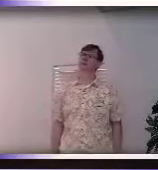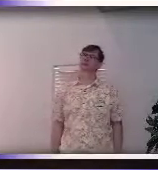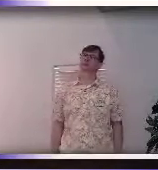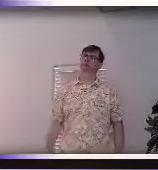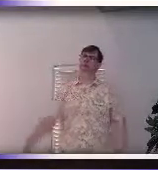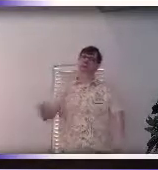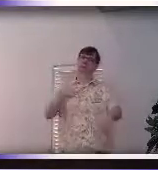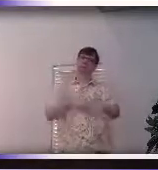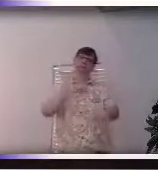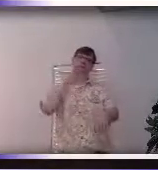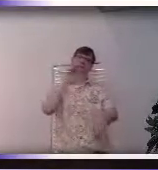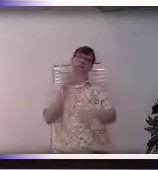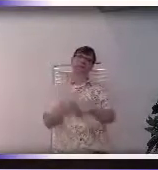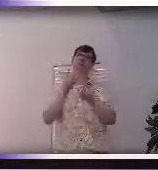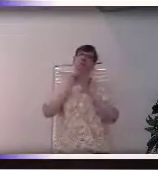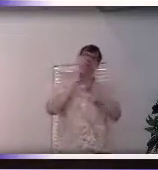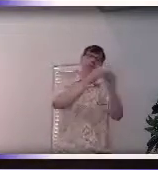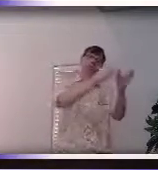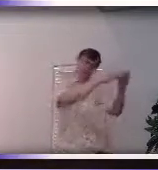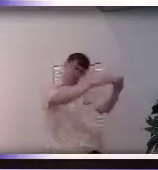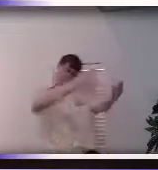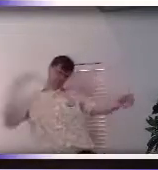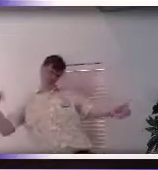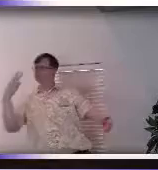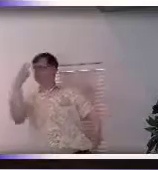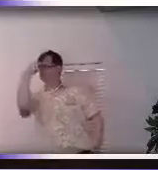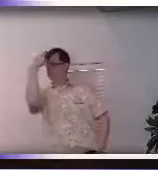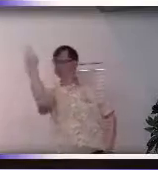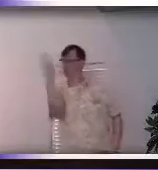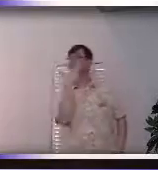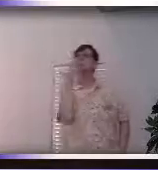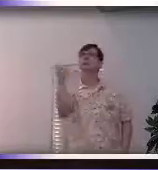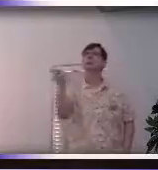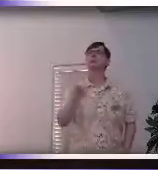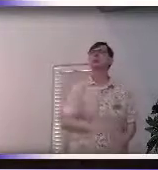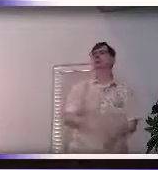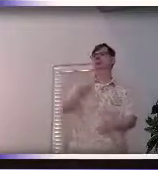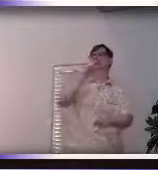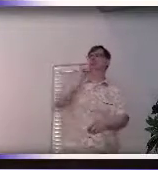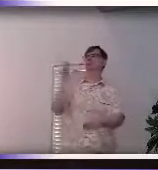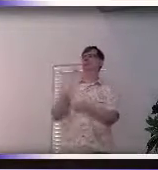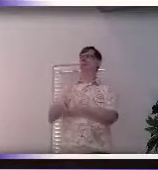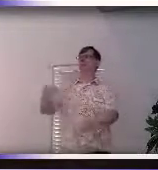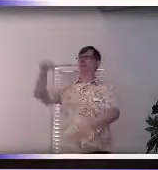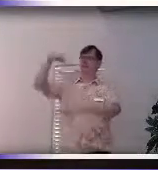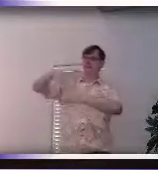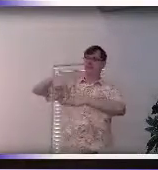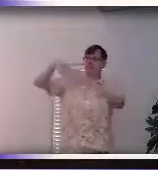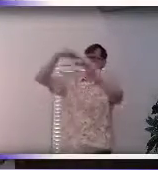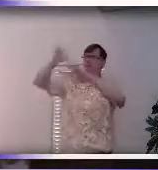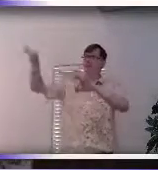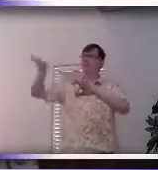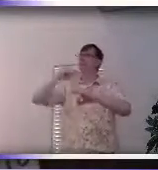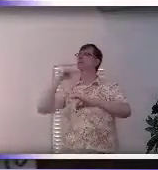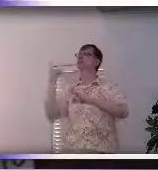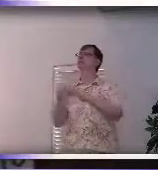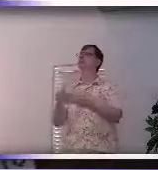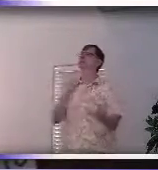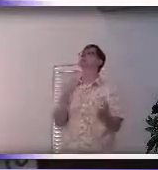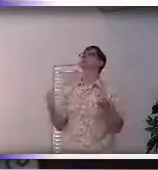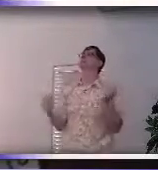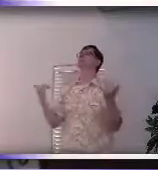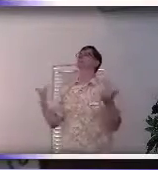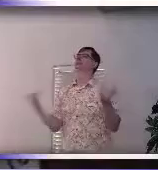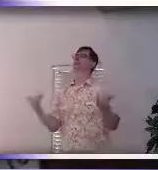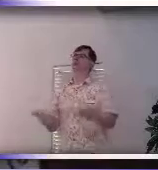This month we are talking about being pulled by a vision. And this week, the topic we were given to play with